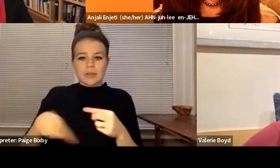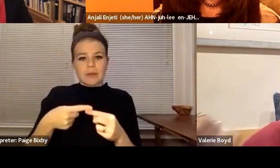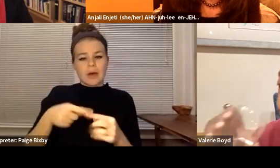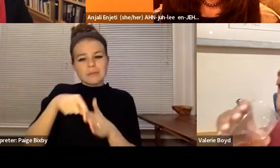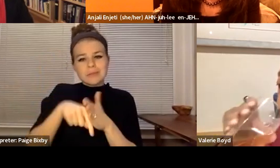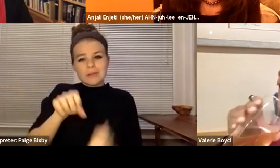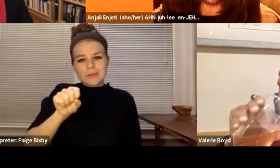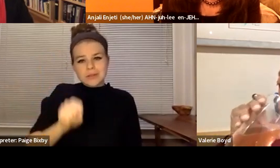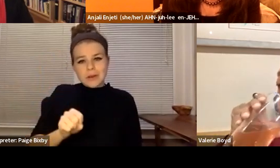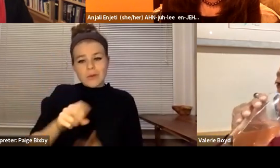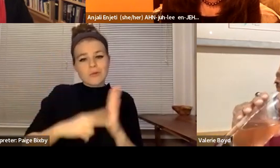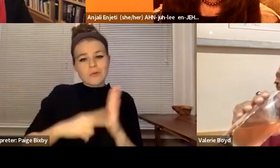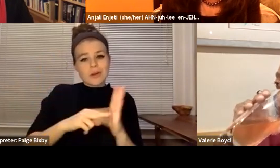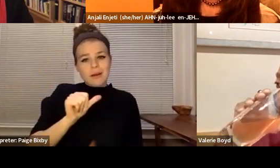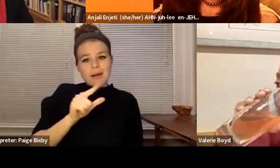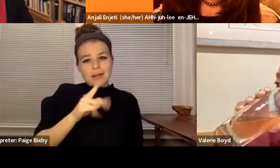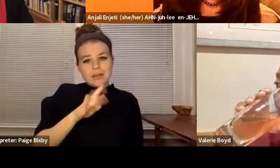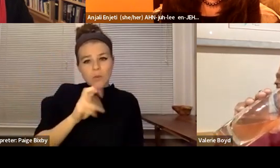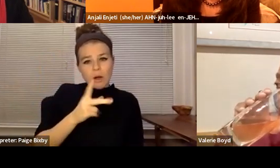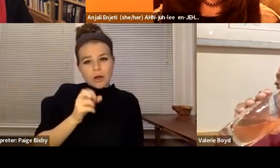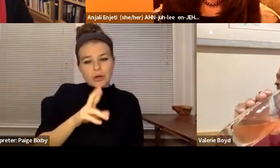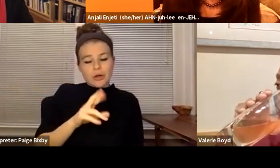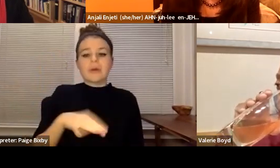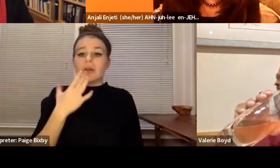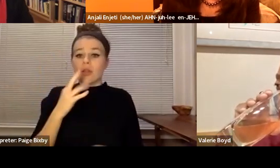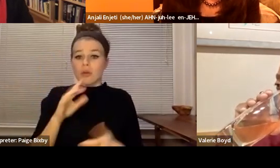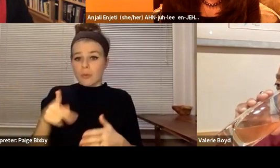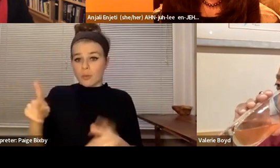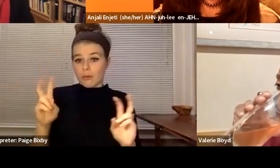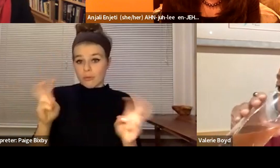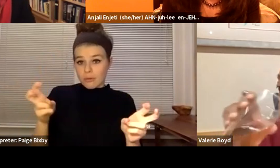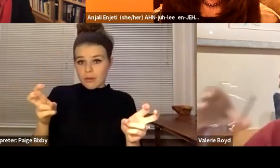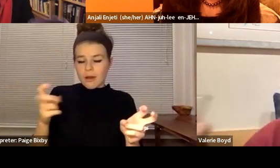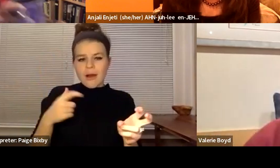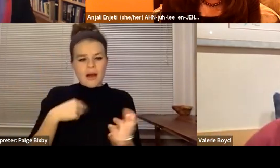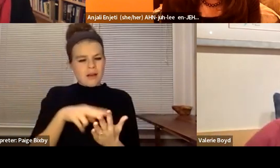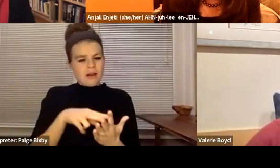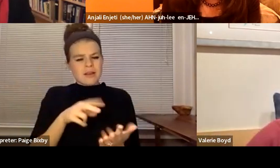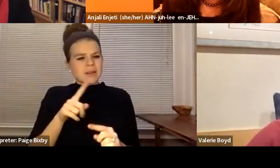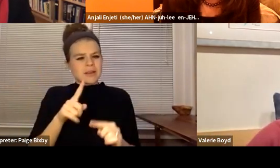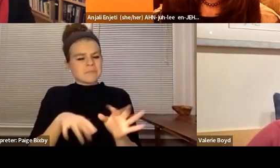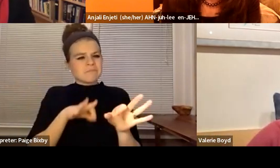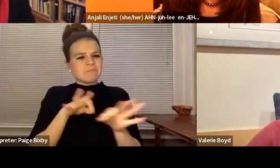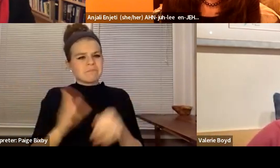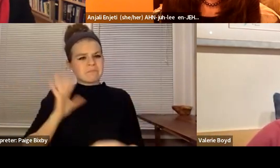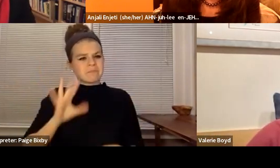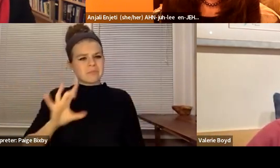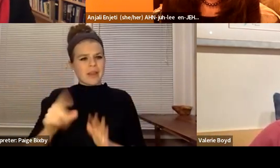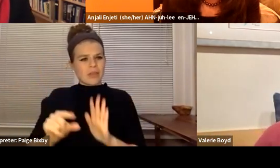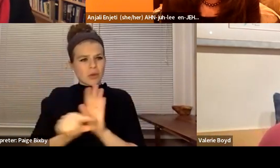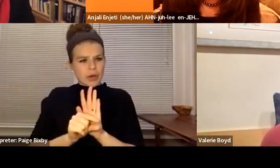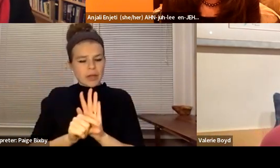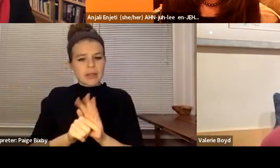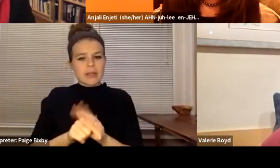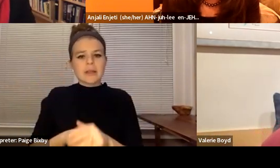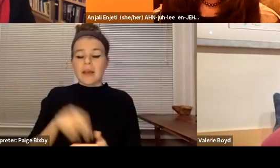The Color Purple, I recognize something in that book I couldn't articulate as an eighth grader. That unlike white authored novels I'd read,